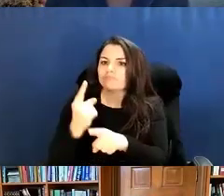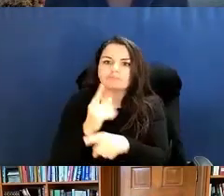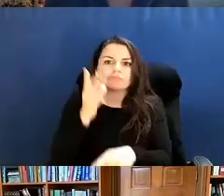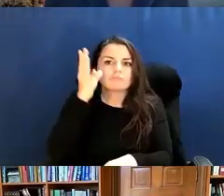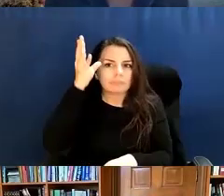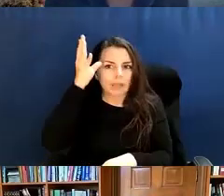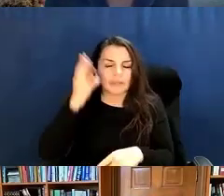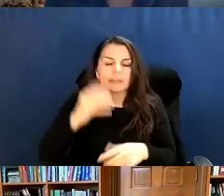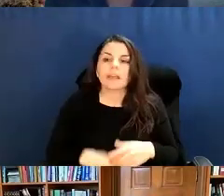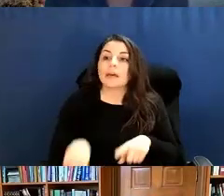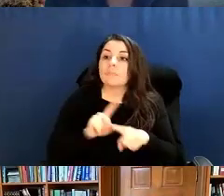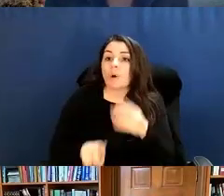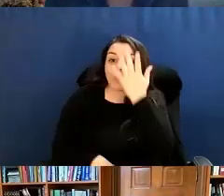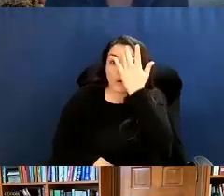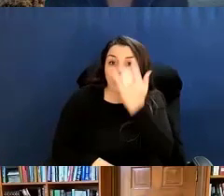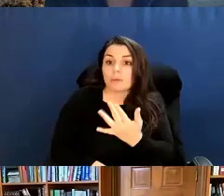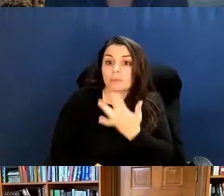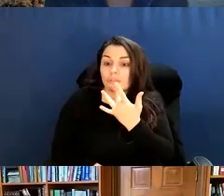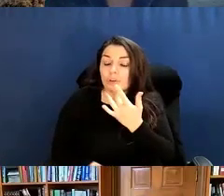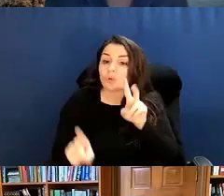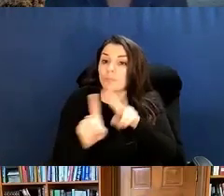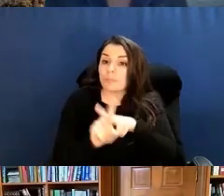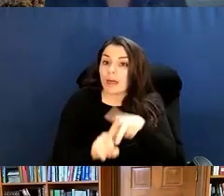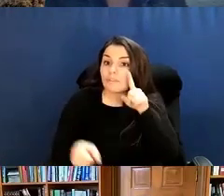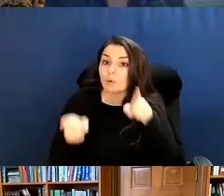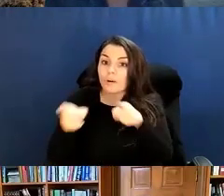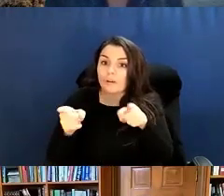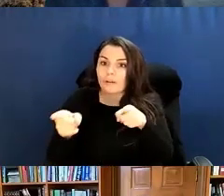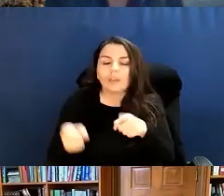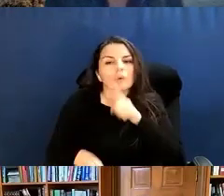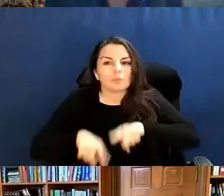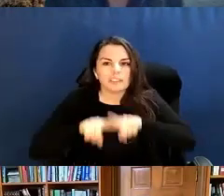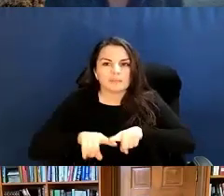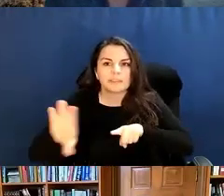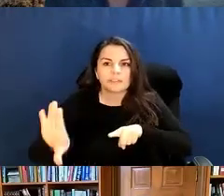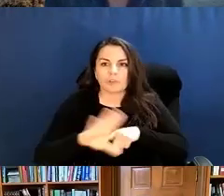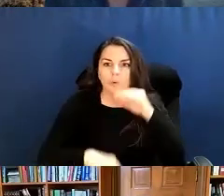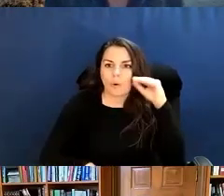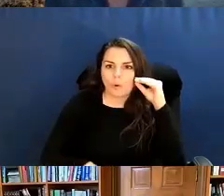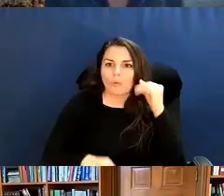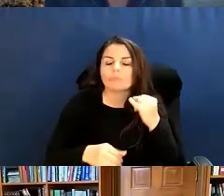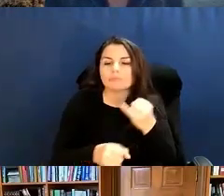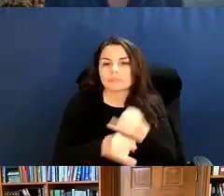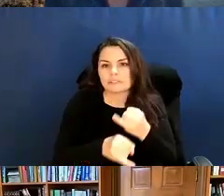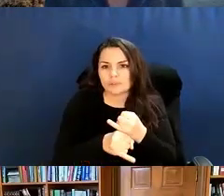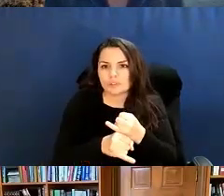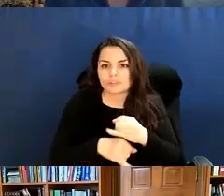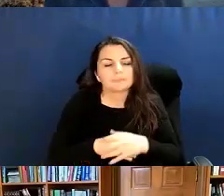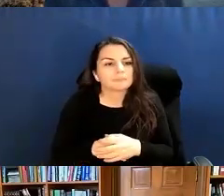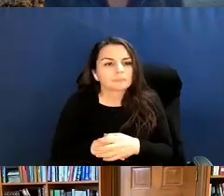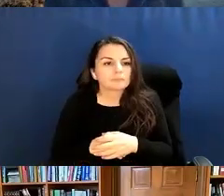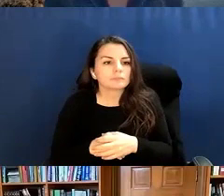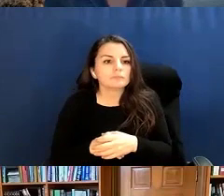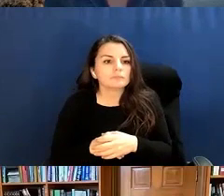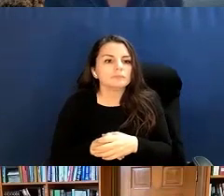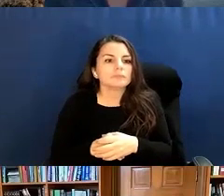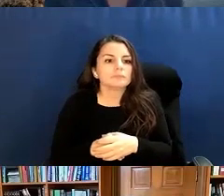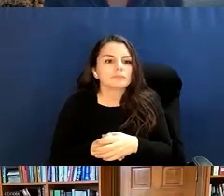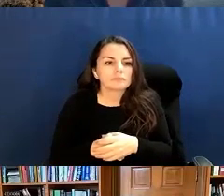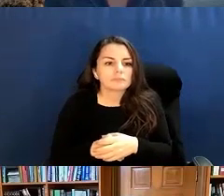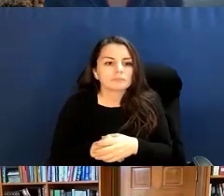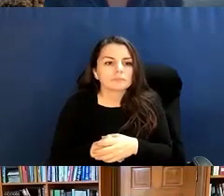Program is different from the F31 Diversity Fellowship Program. So a supplement is an award